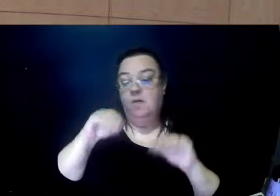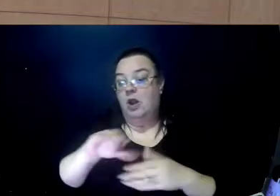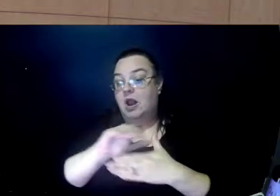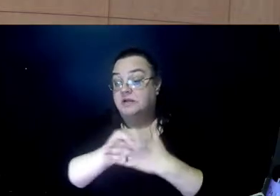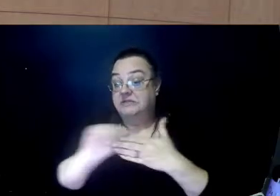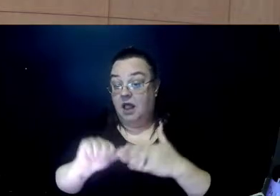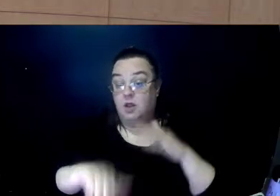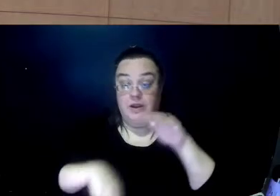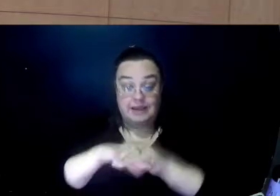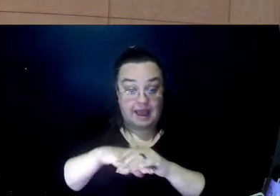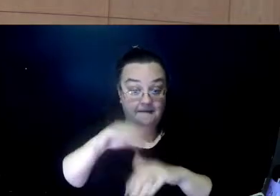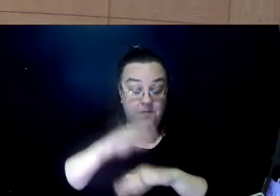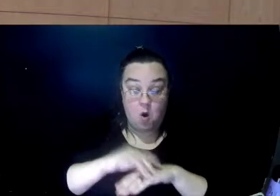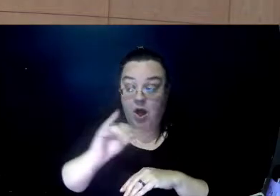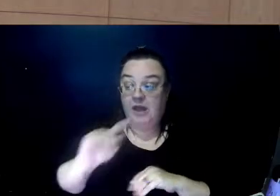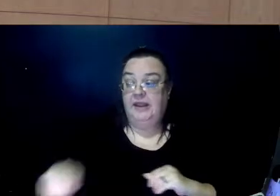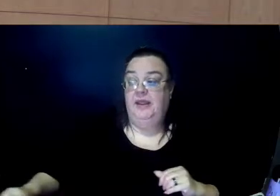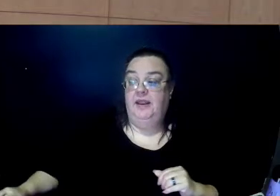cap on it,